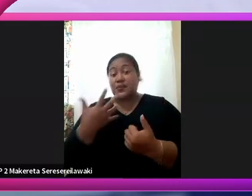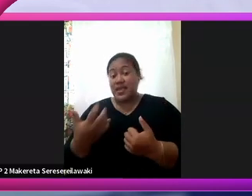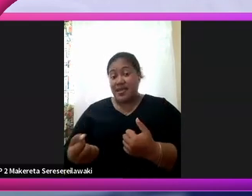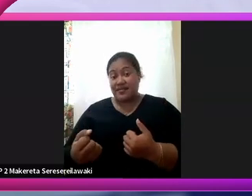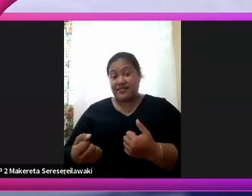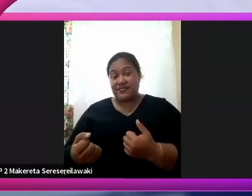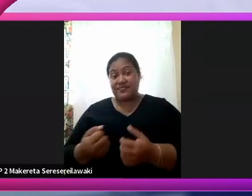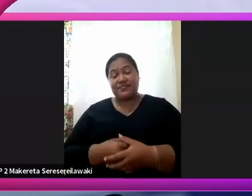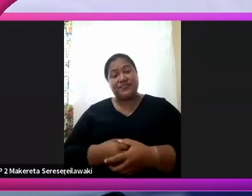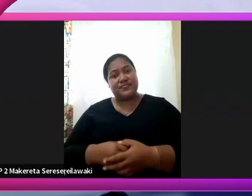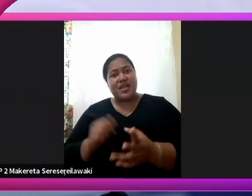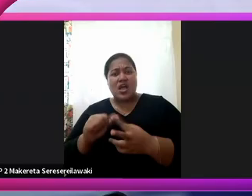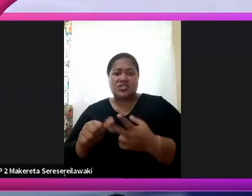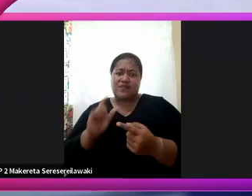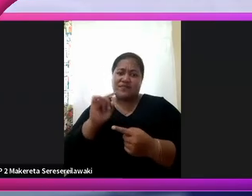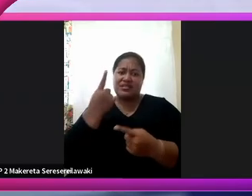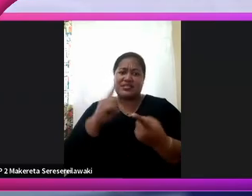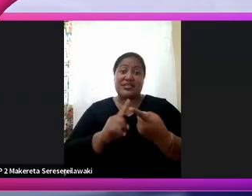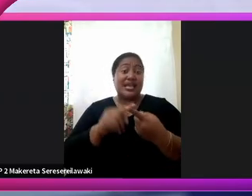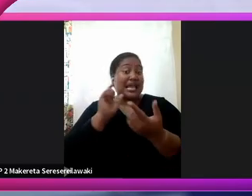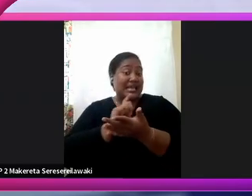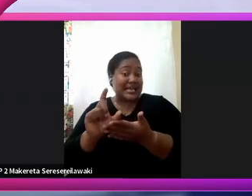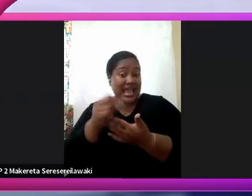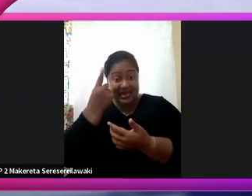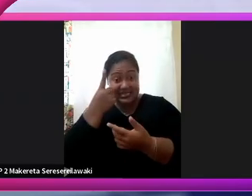Also, the first one is a clear understanding about